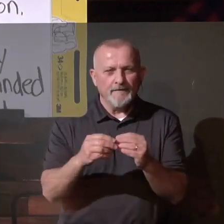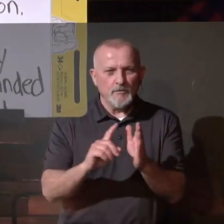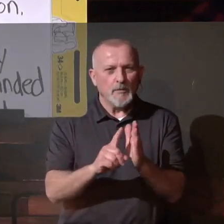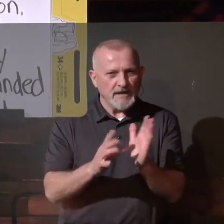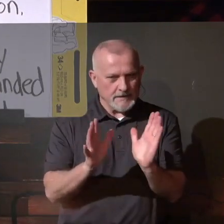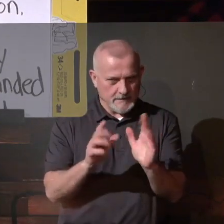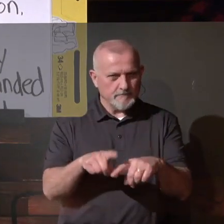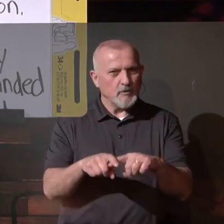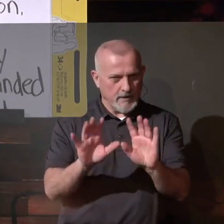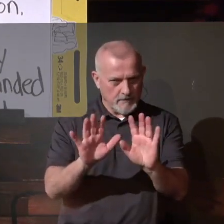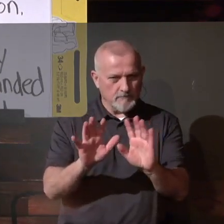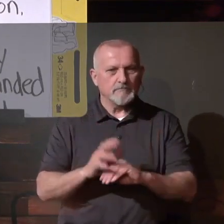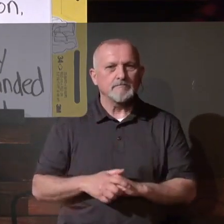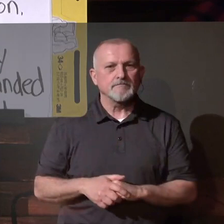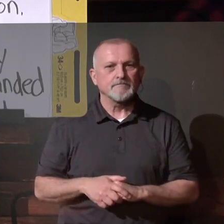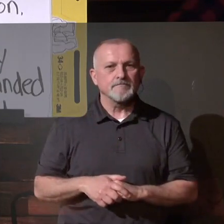this.